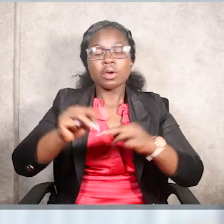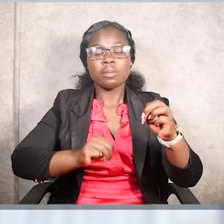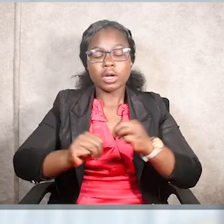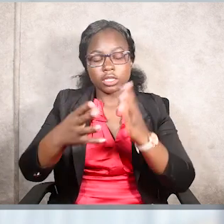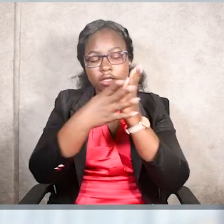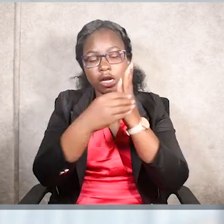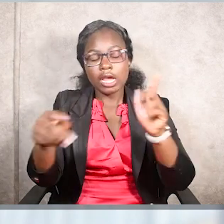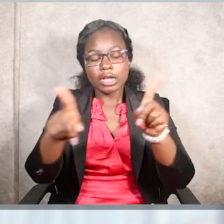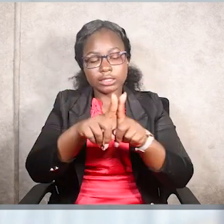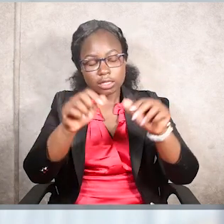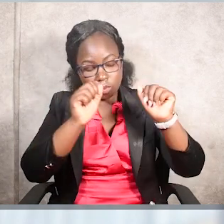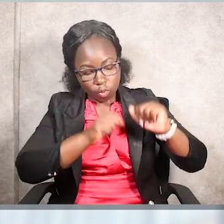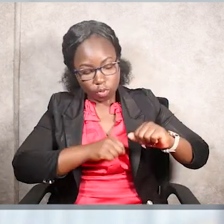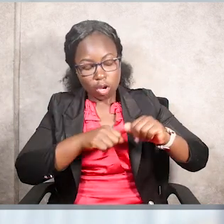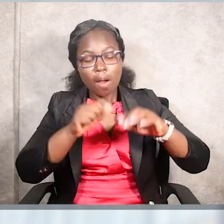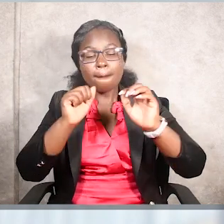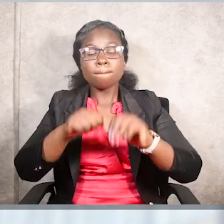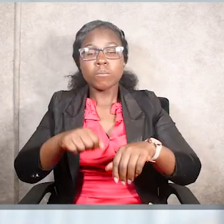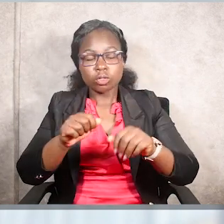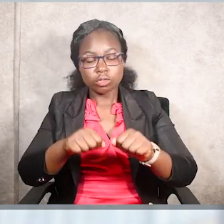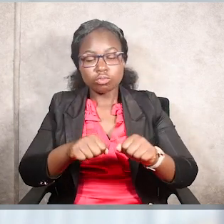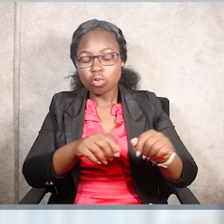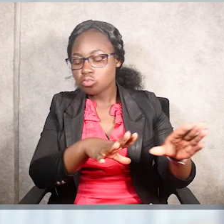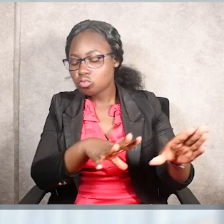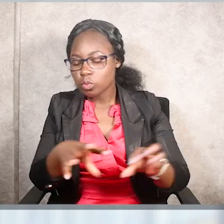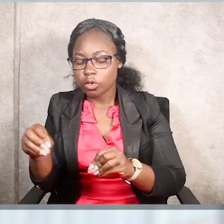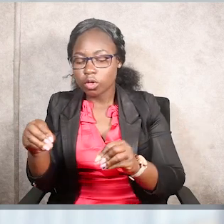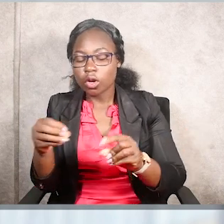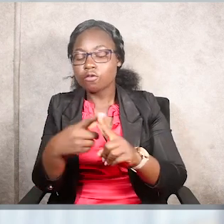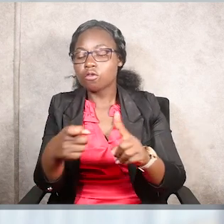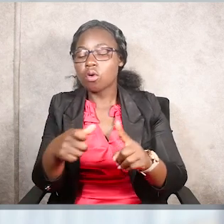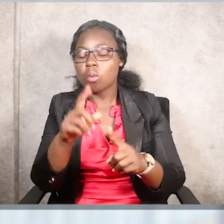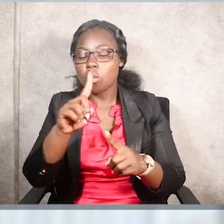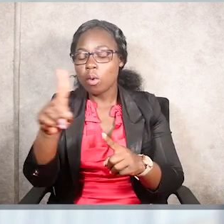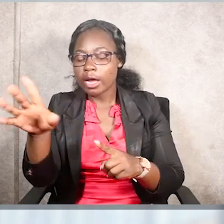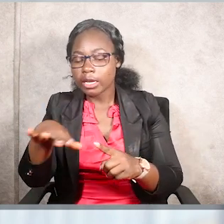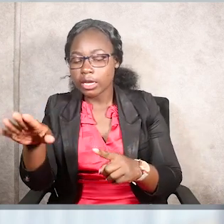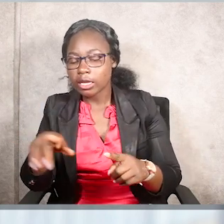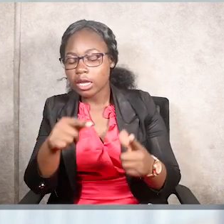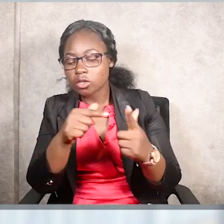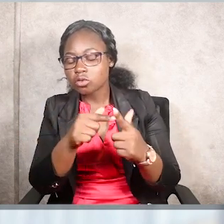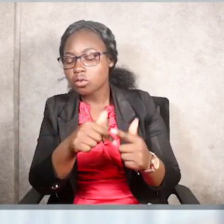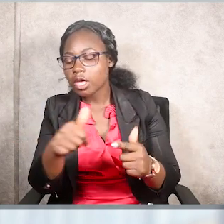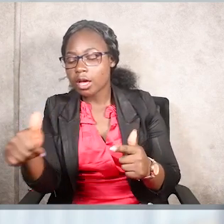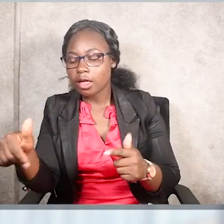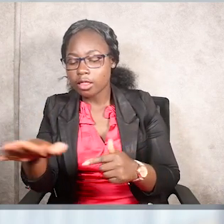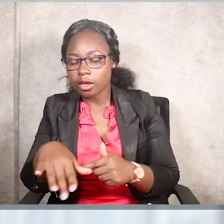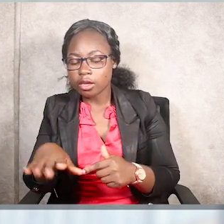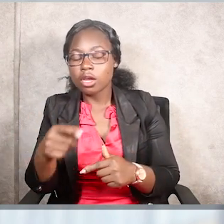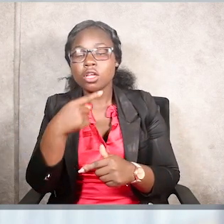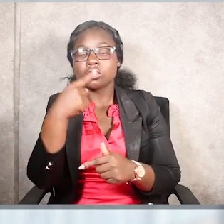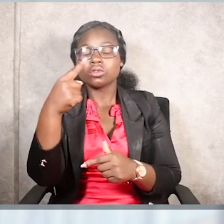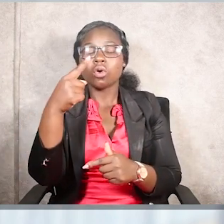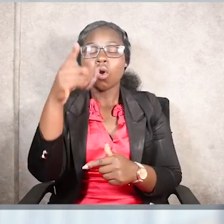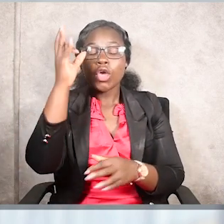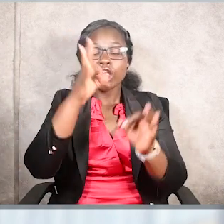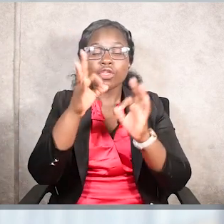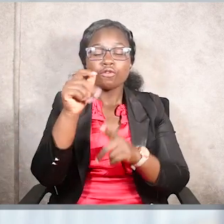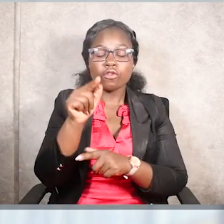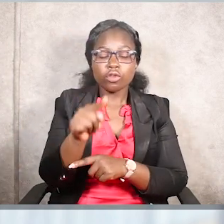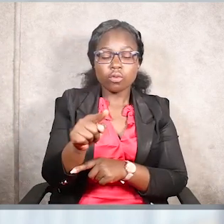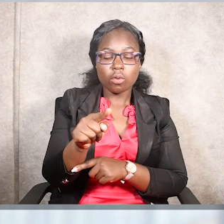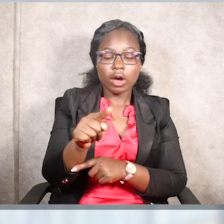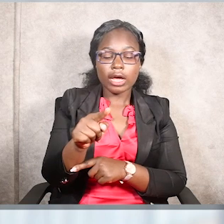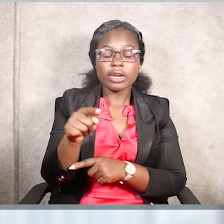and competencies, you're able to transfer them from one particular setting to another setting. So if you are